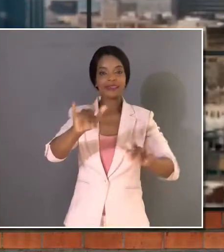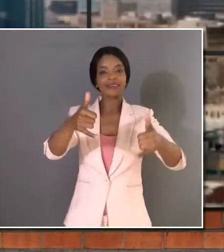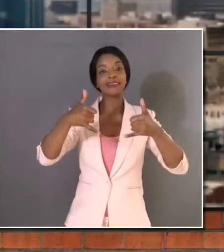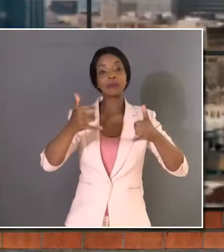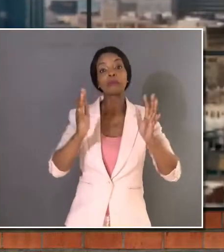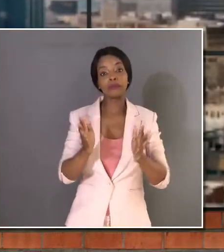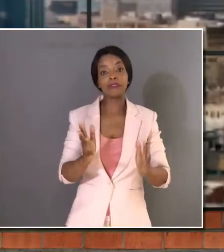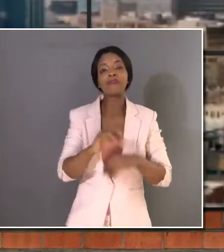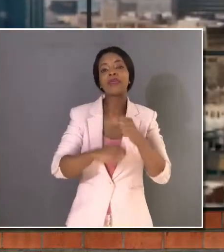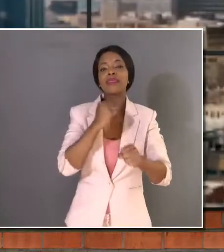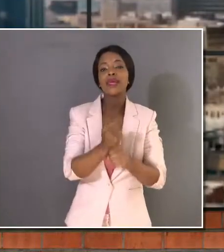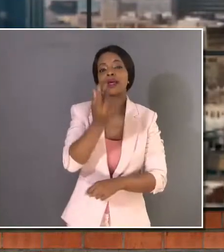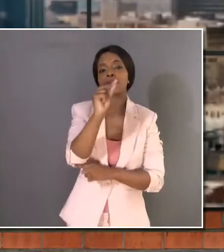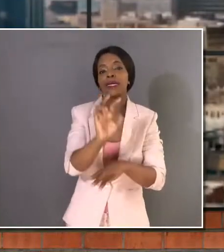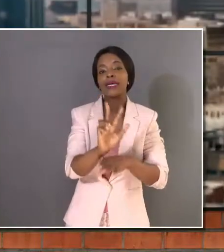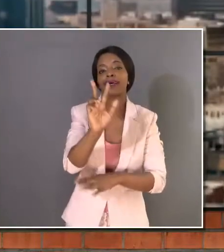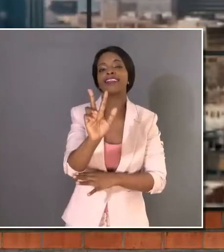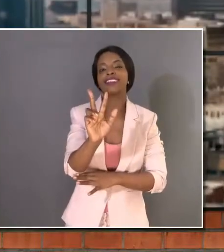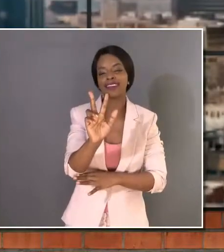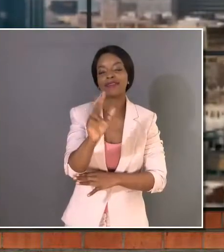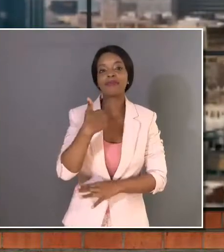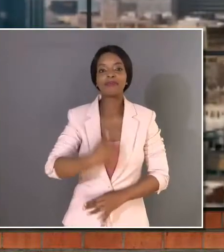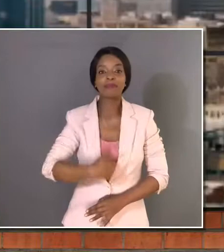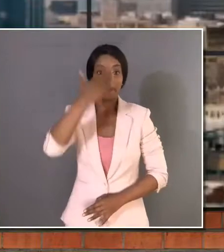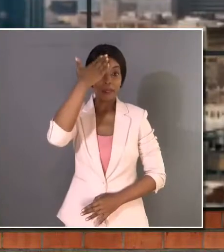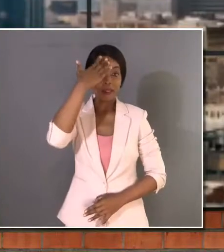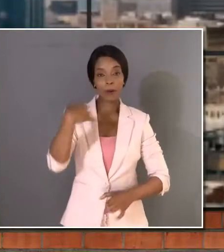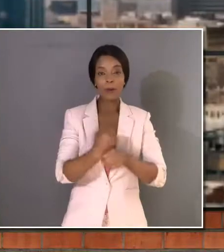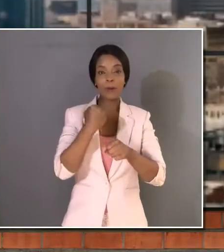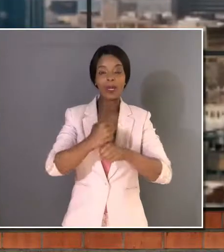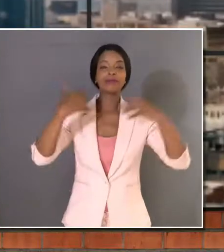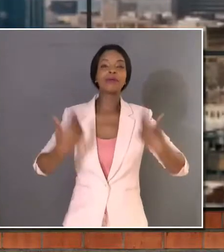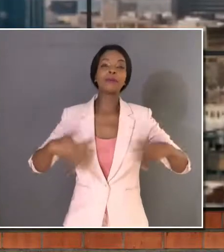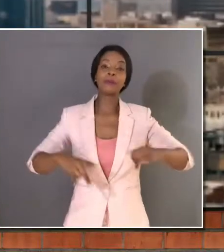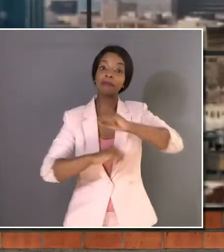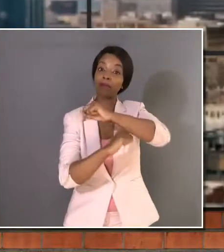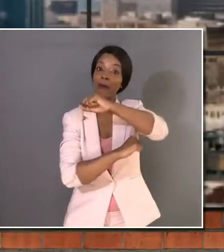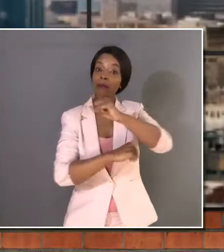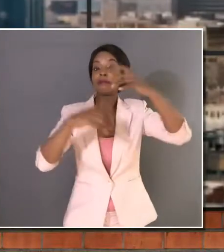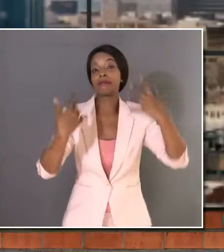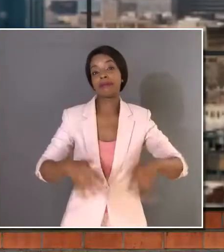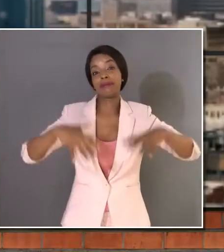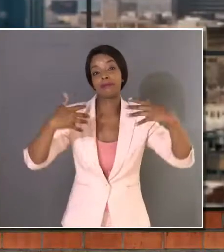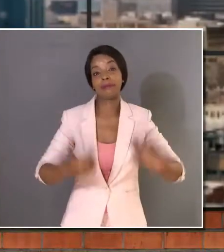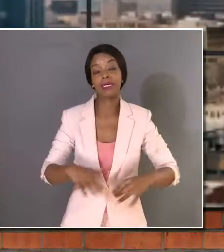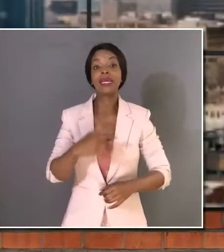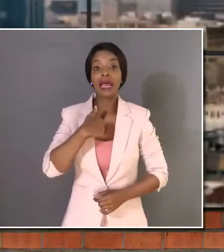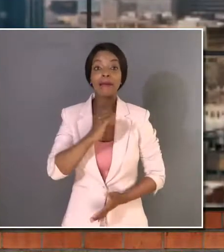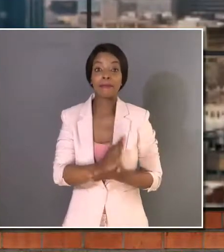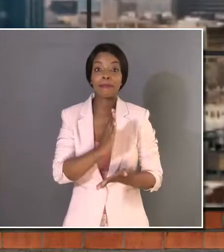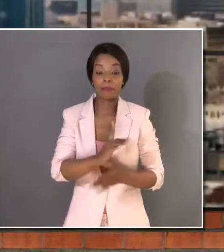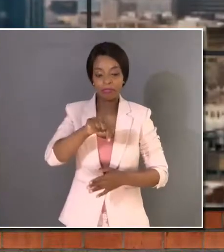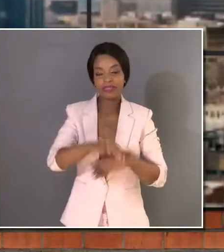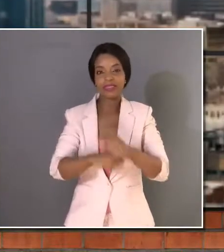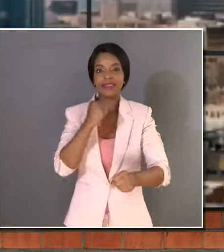and that was in 2018. And I know the incredible work that this foundation does, and it is going to be even more incredible this year when